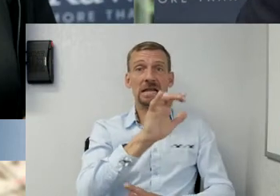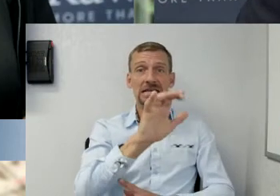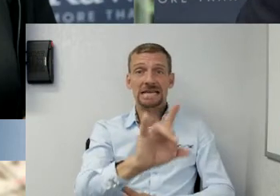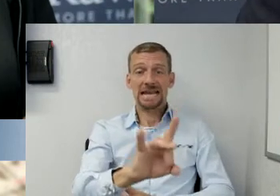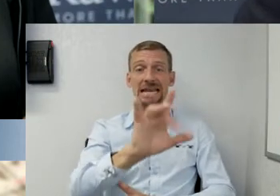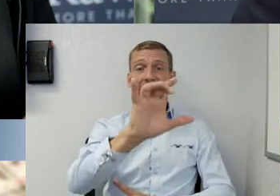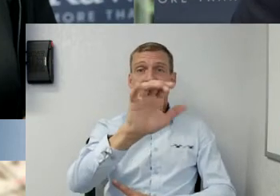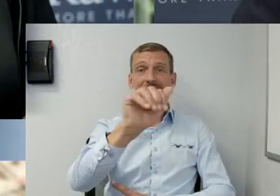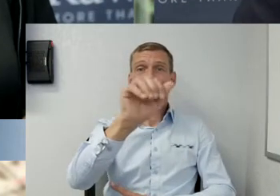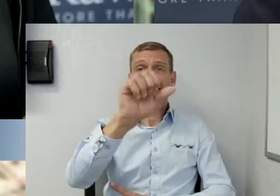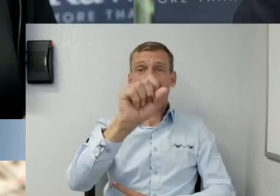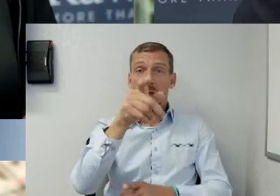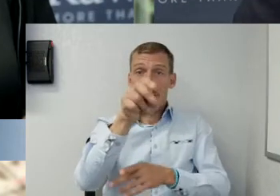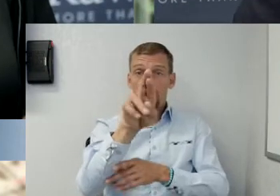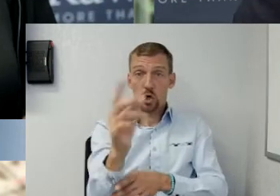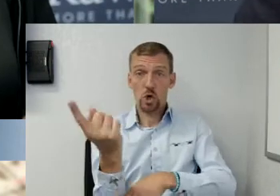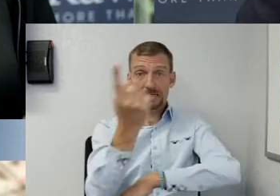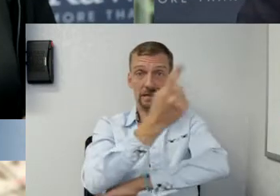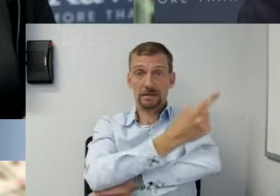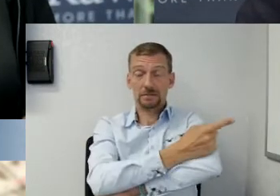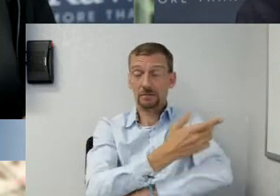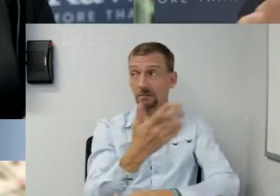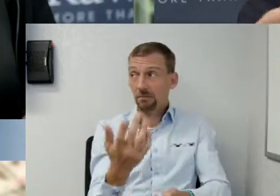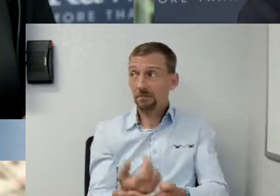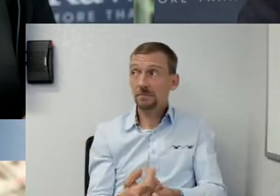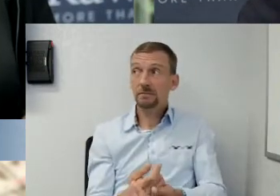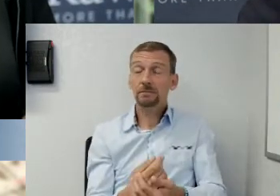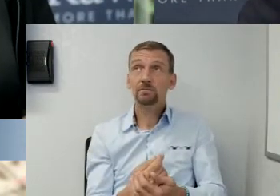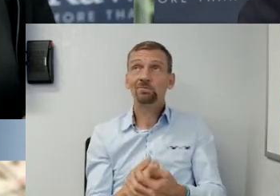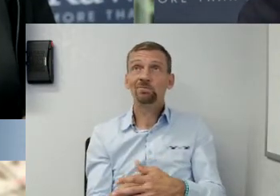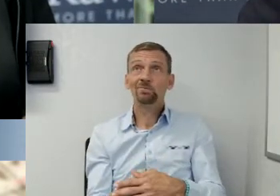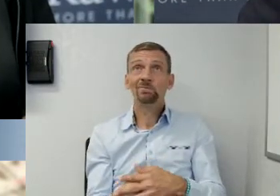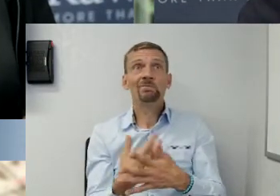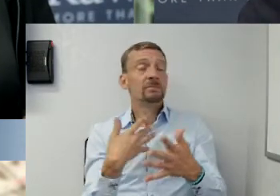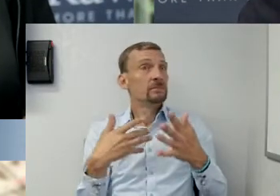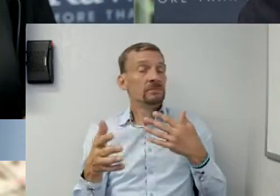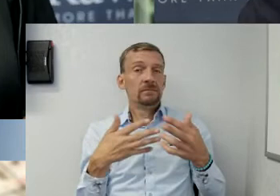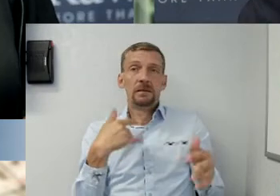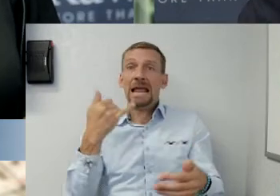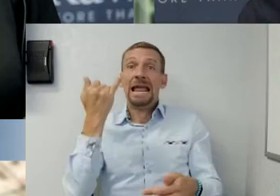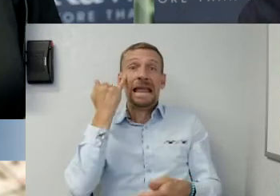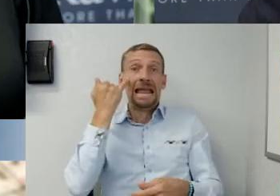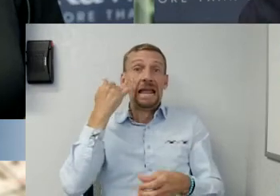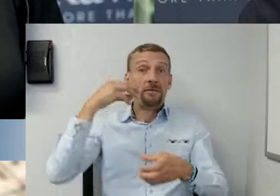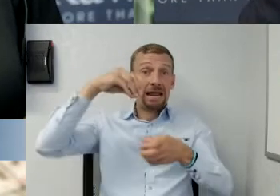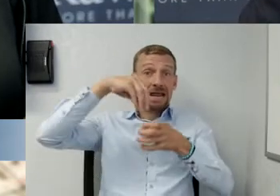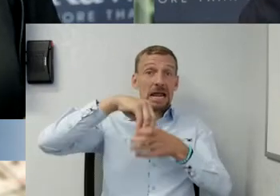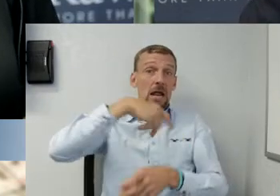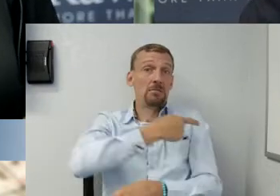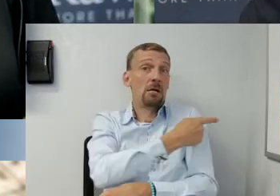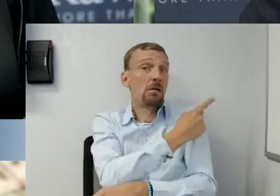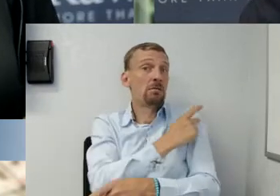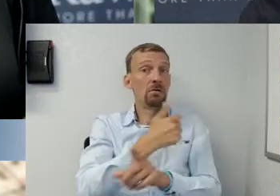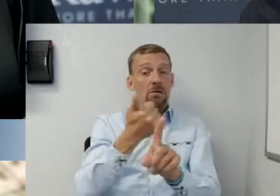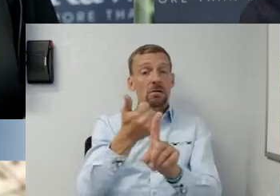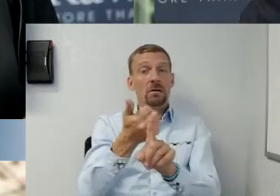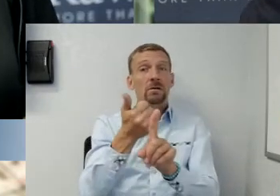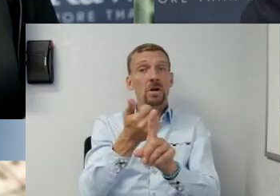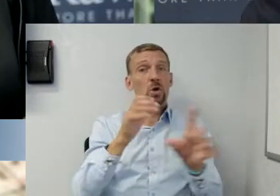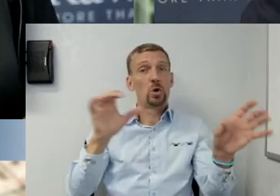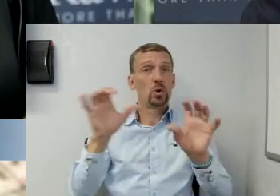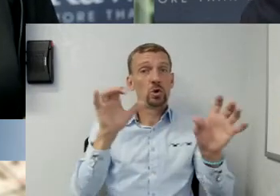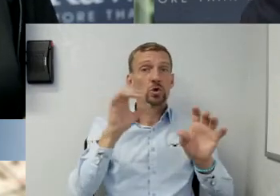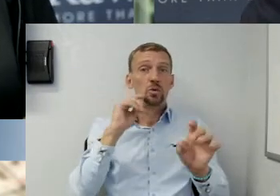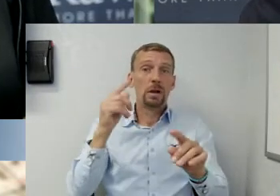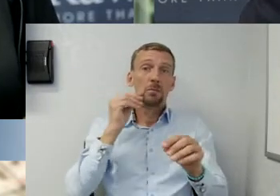per day. Again, and even those, while they're inpatients, we're pretty much doing